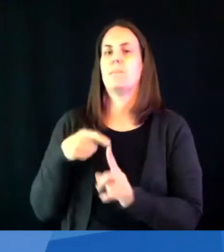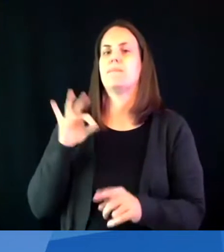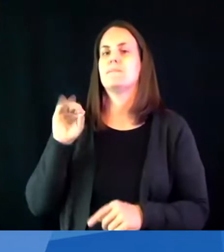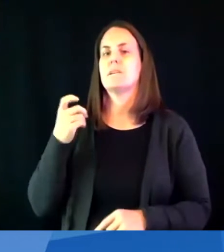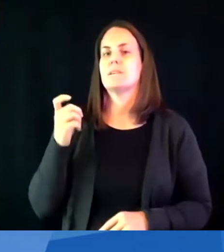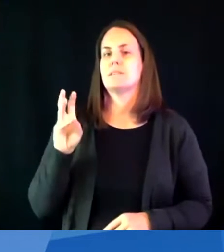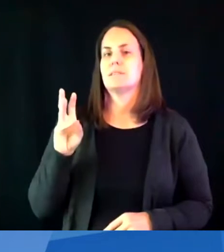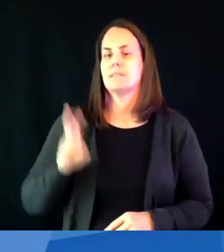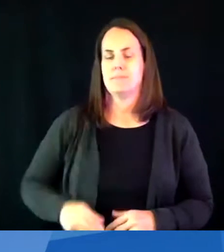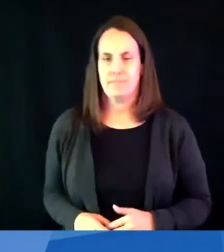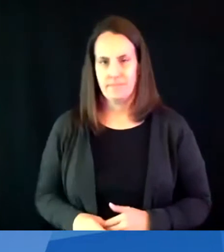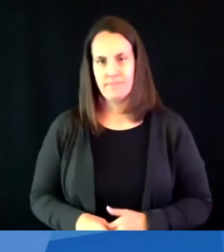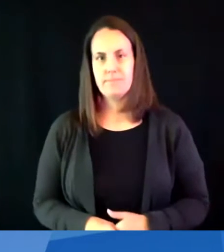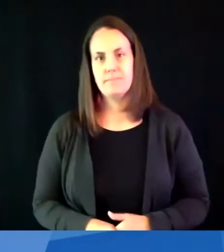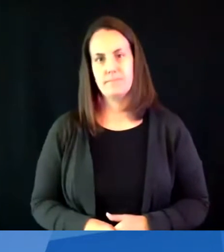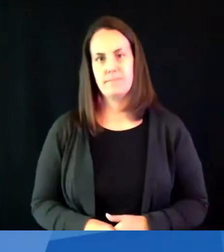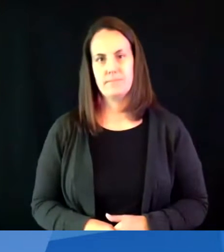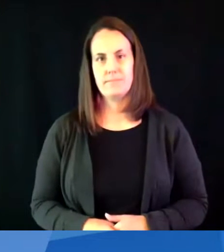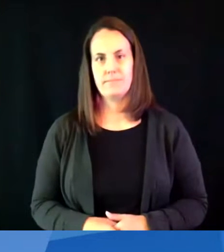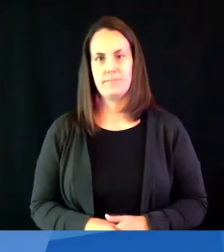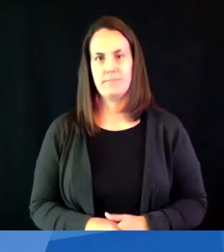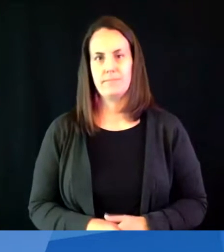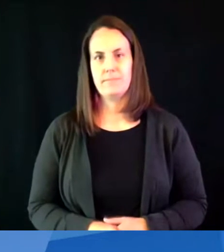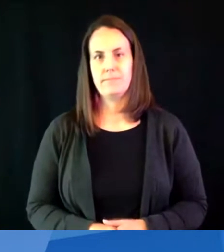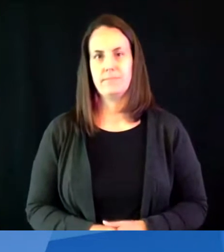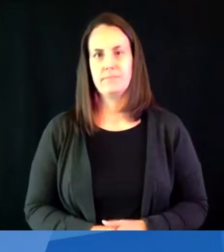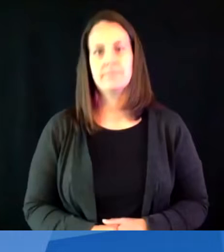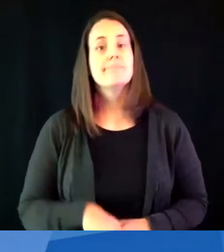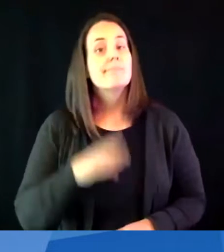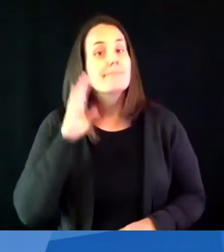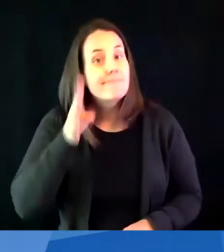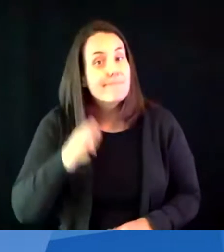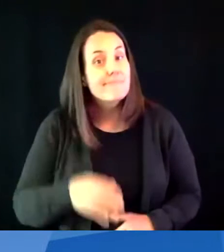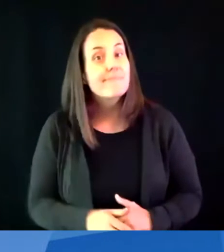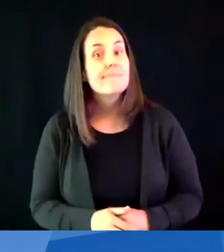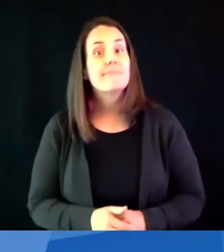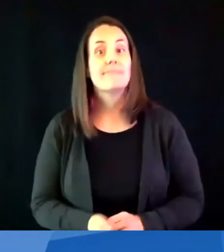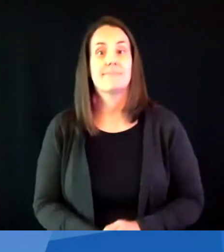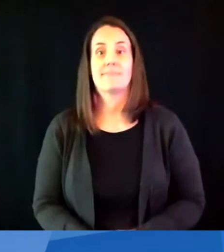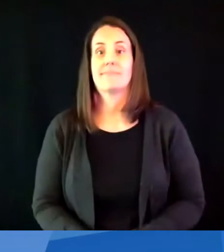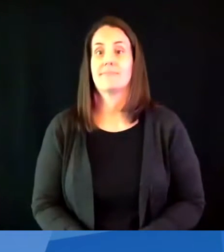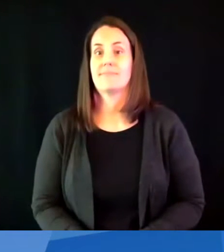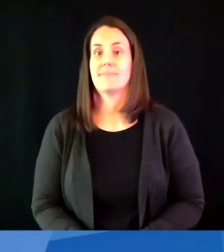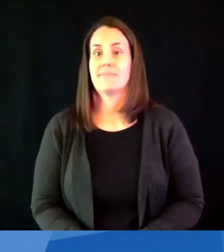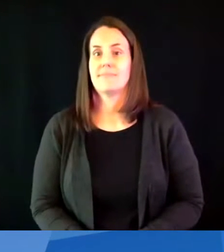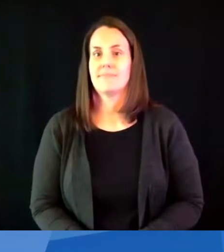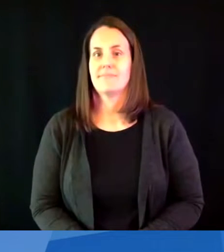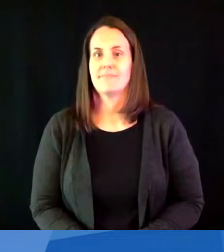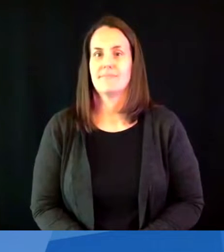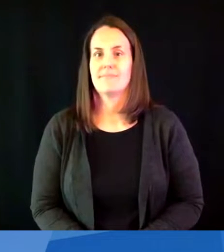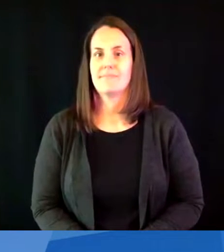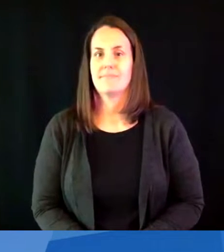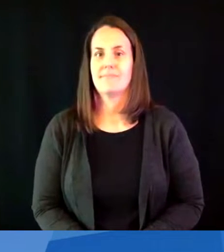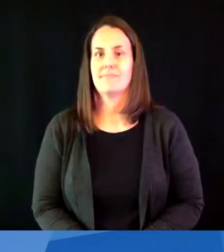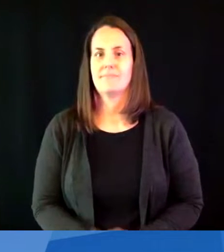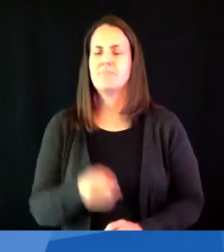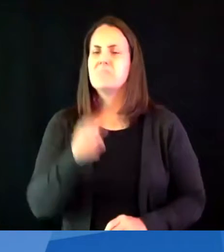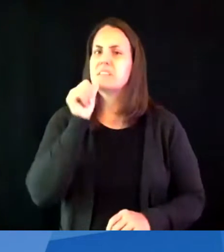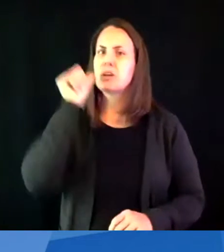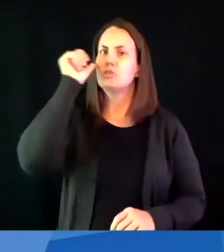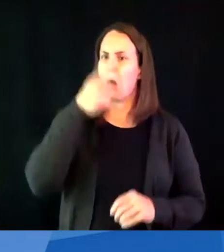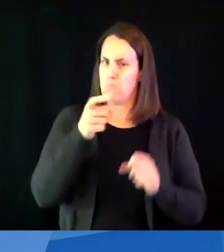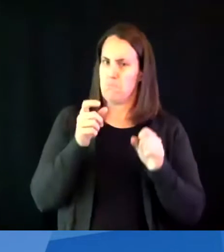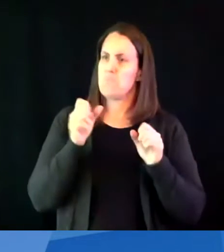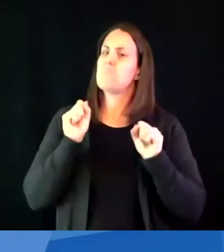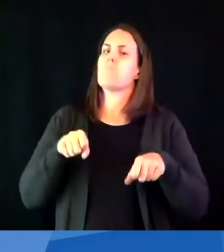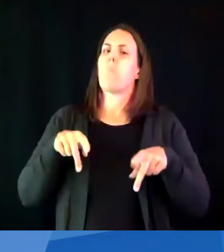Hello. You guys said that yesterday you can accept up to 50 patients today, or the first couple of days,